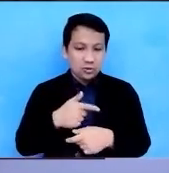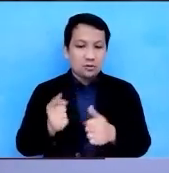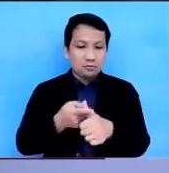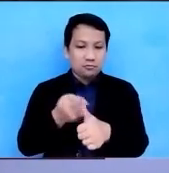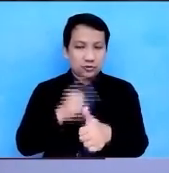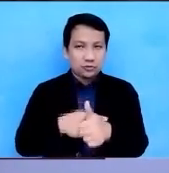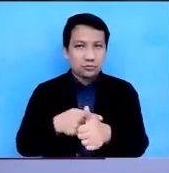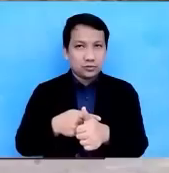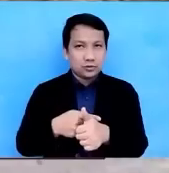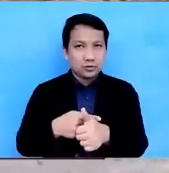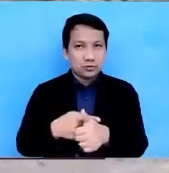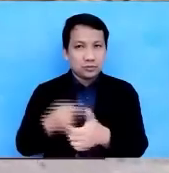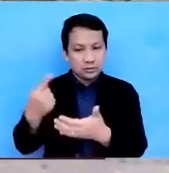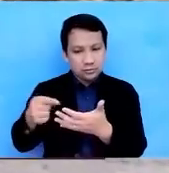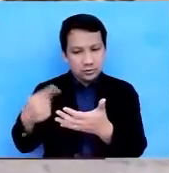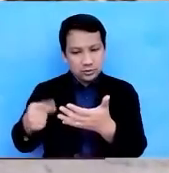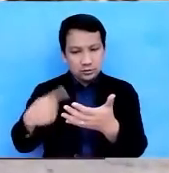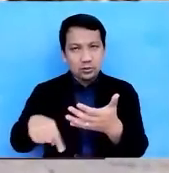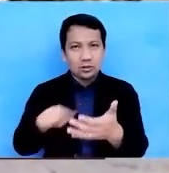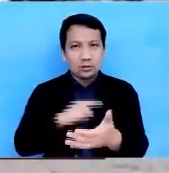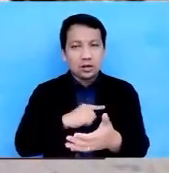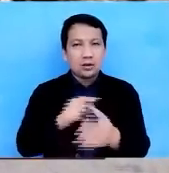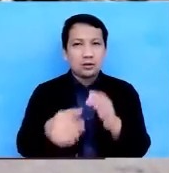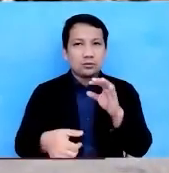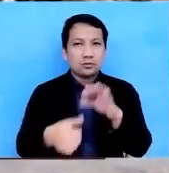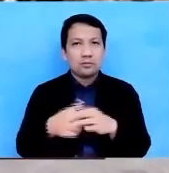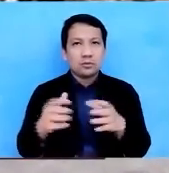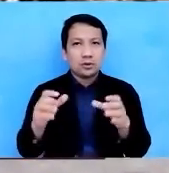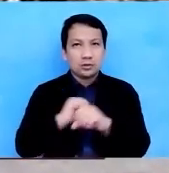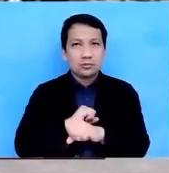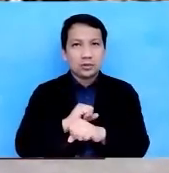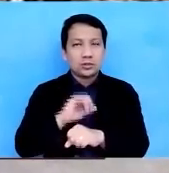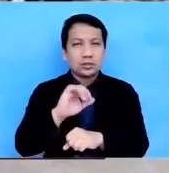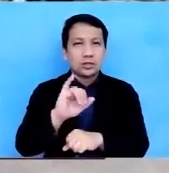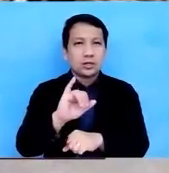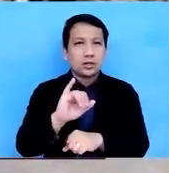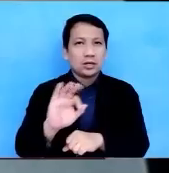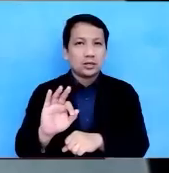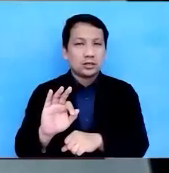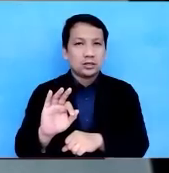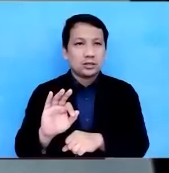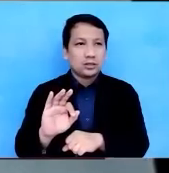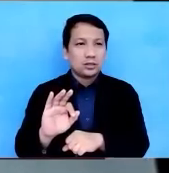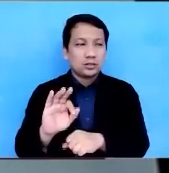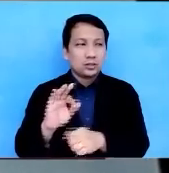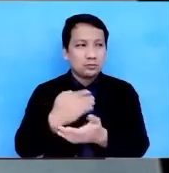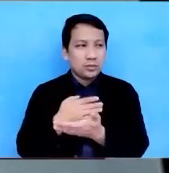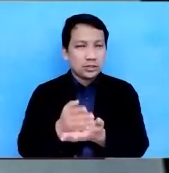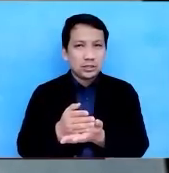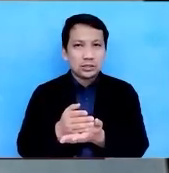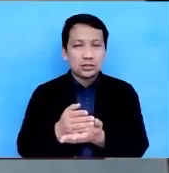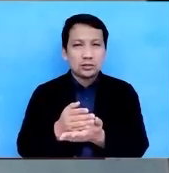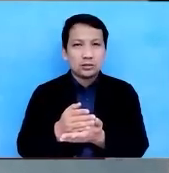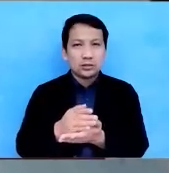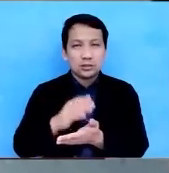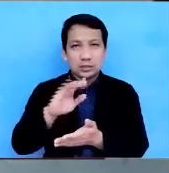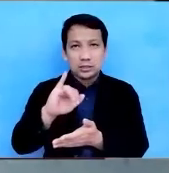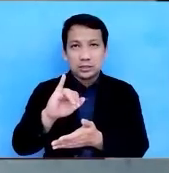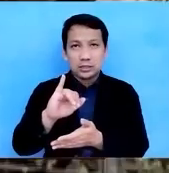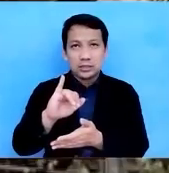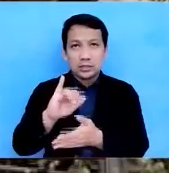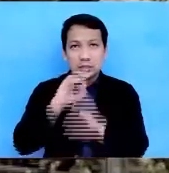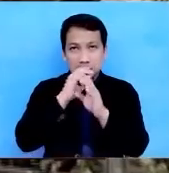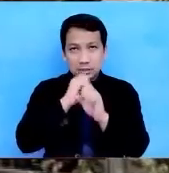yung inspection. Dito na rin naungkat ang kawalan ng intelligence funds ng DICT na mahalaga sana lalo't pasok sa kanilang mandato